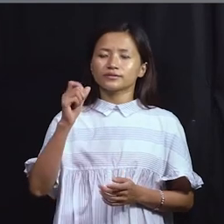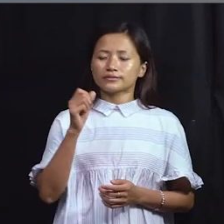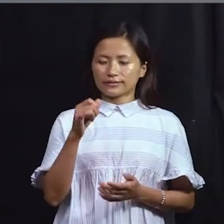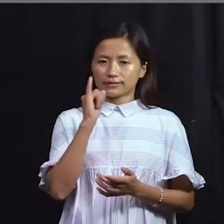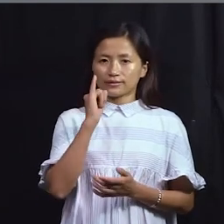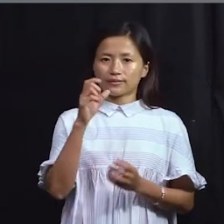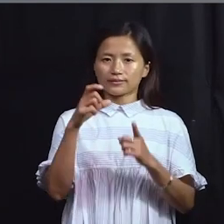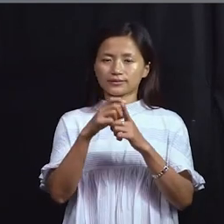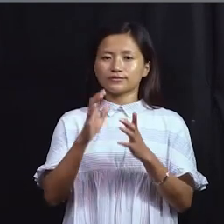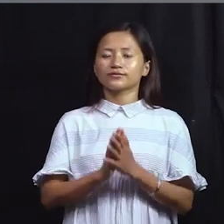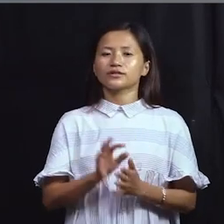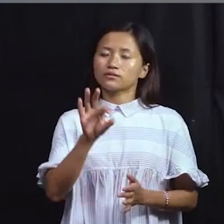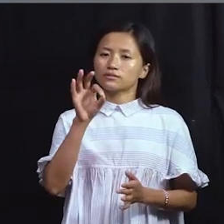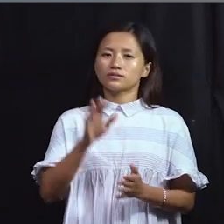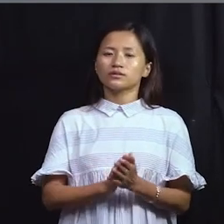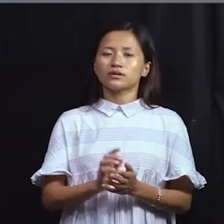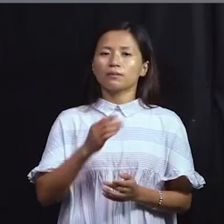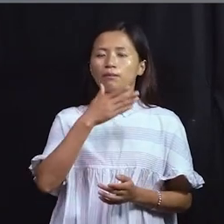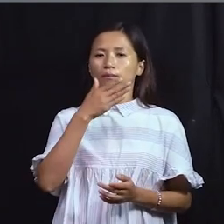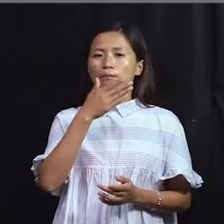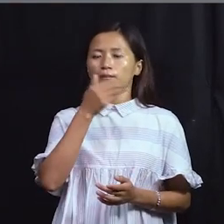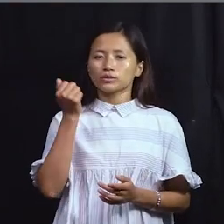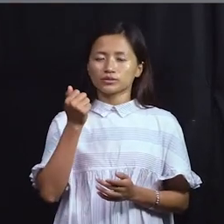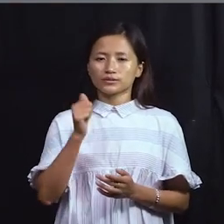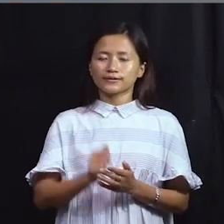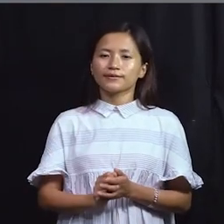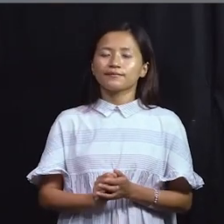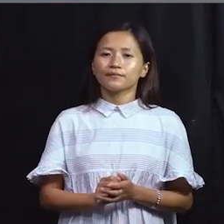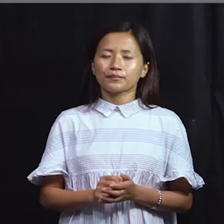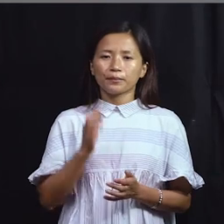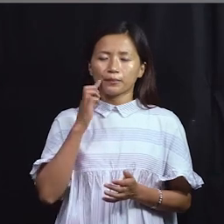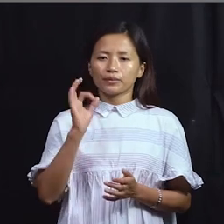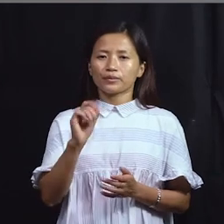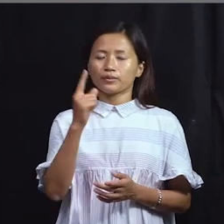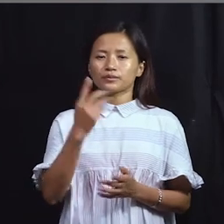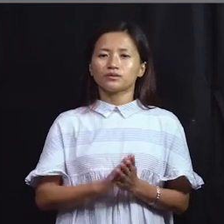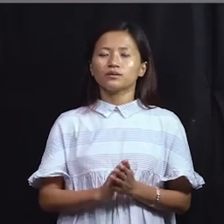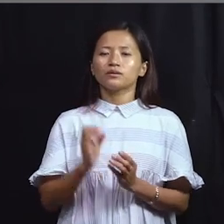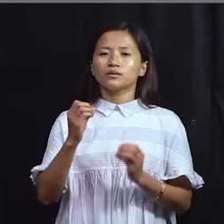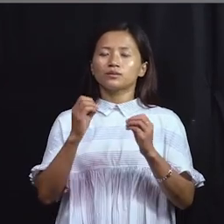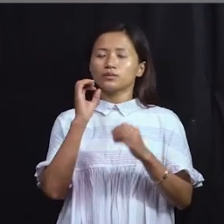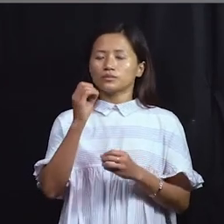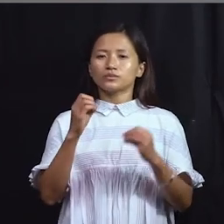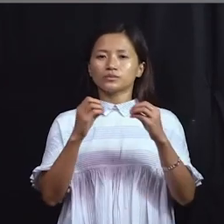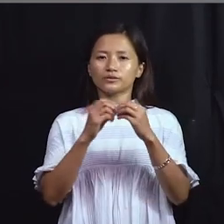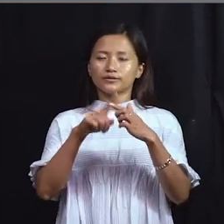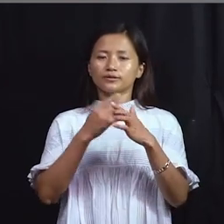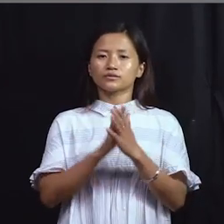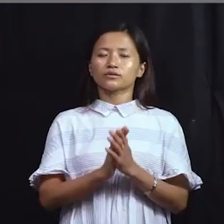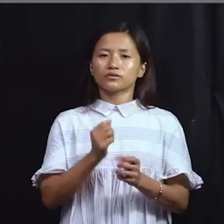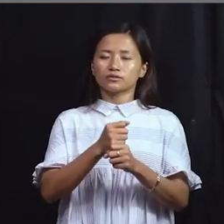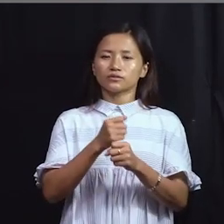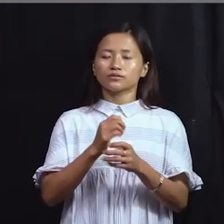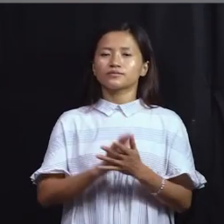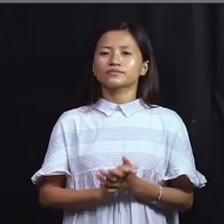they have identified the five most important ones. So the first objective of government budget is reallocation